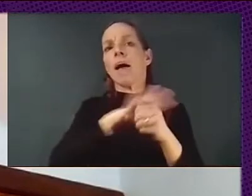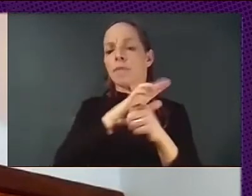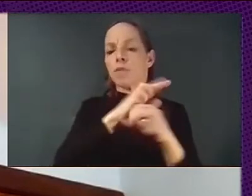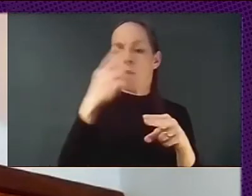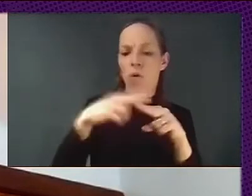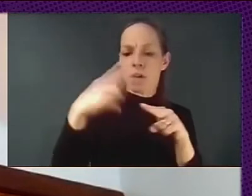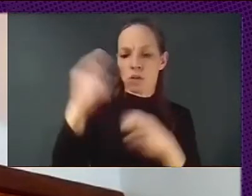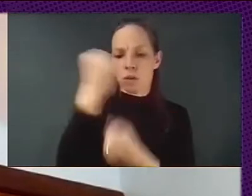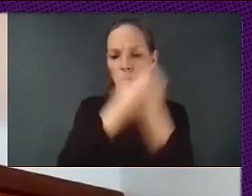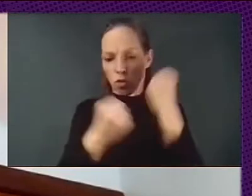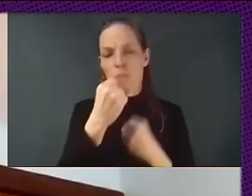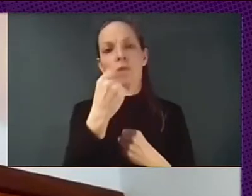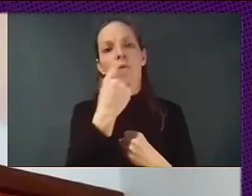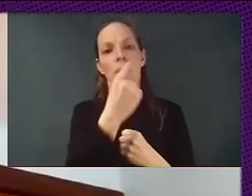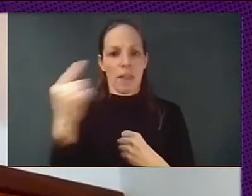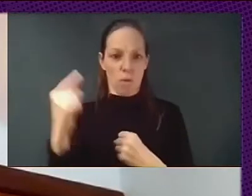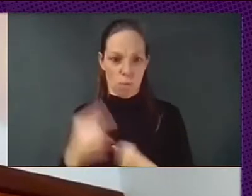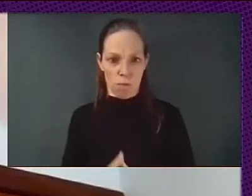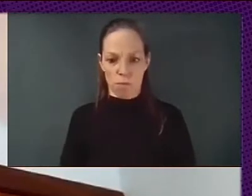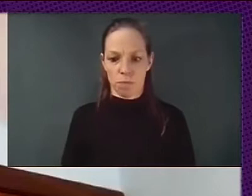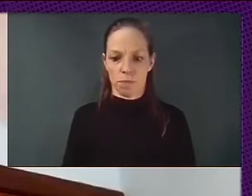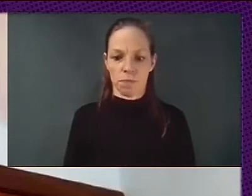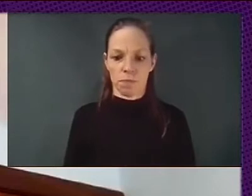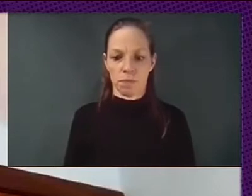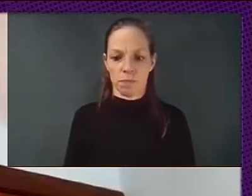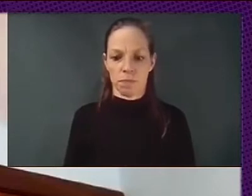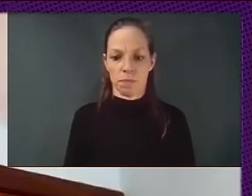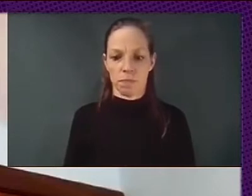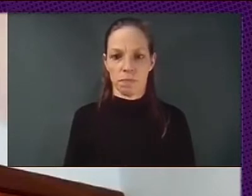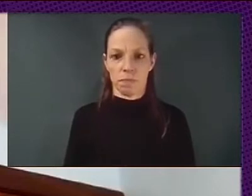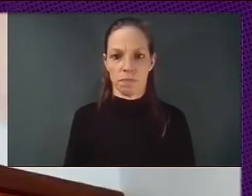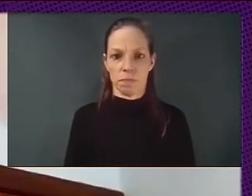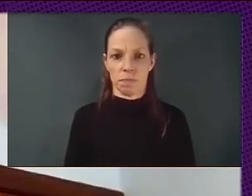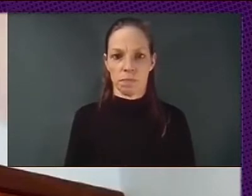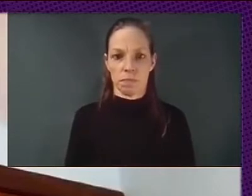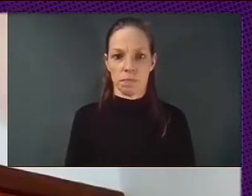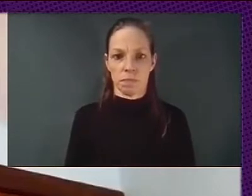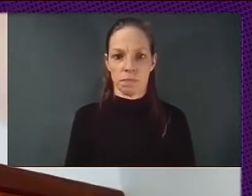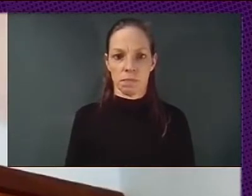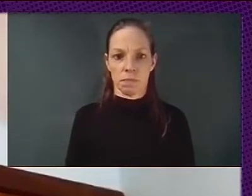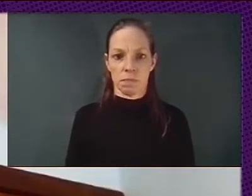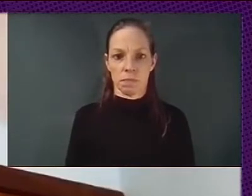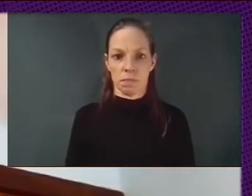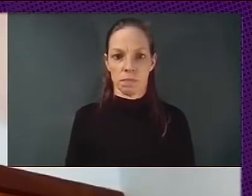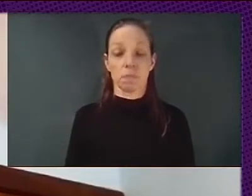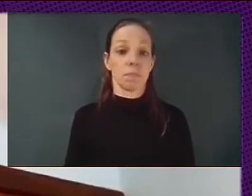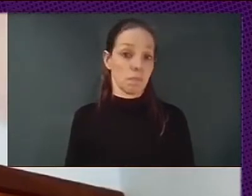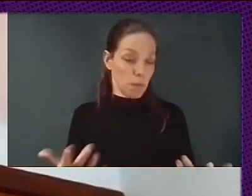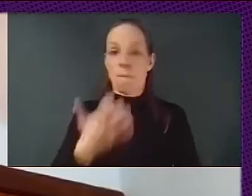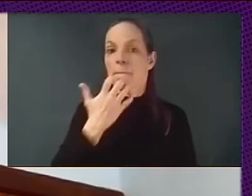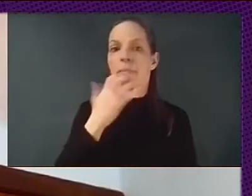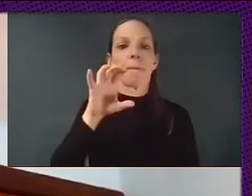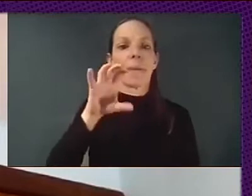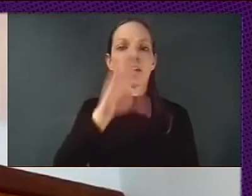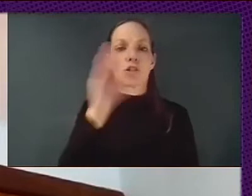It wasn't seen that way universally as well. So South Africa, I review in my dissertation, had